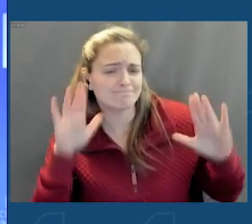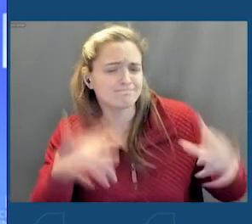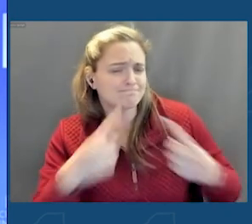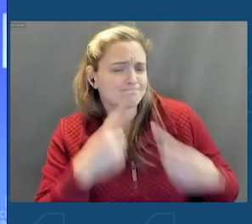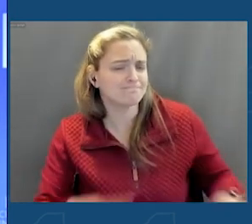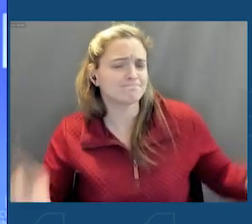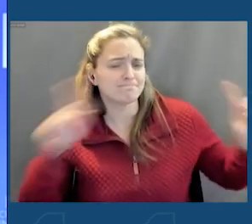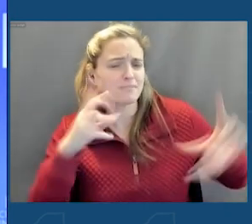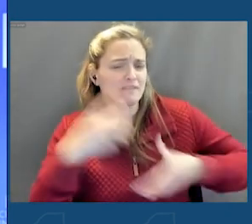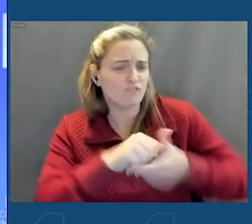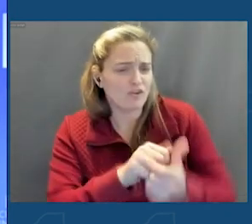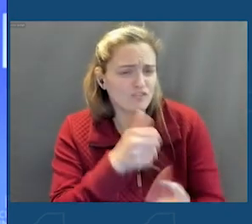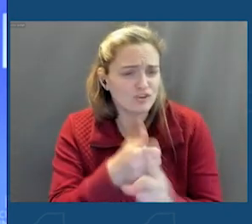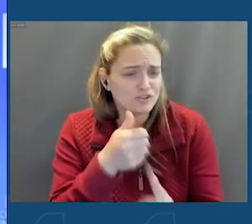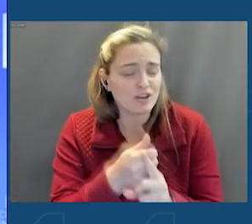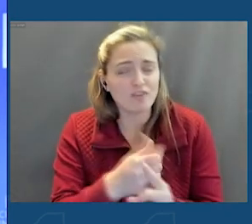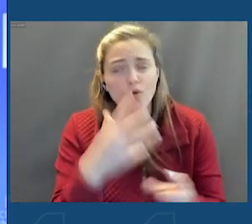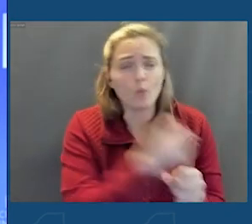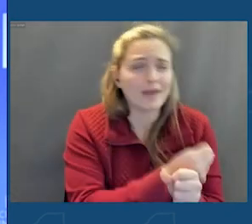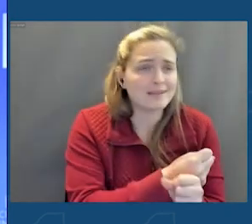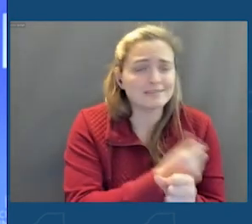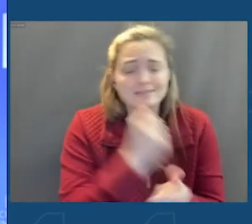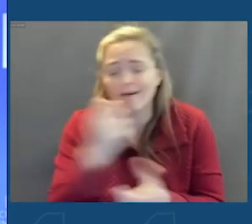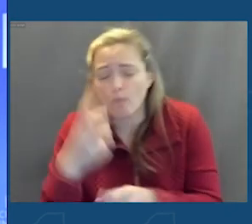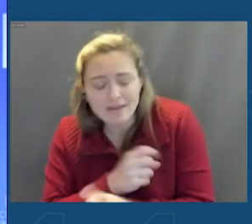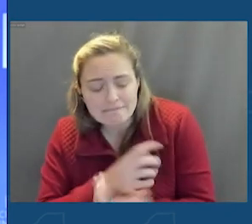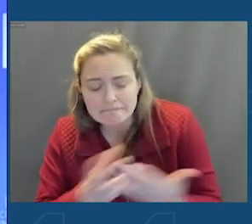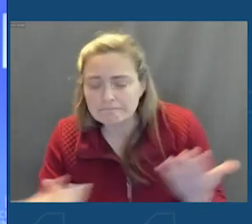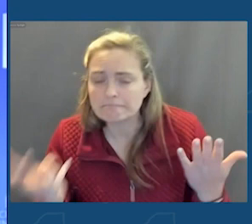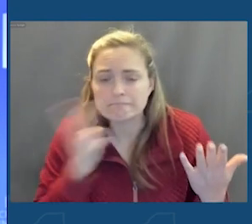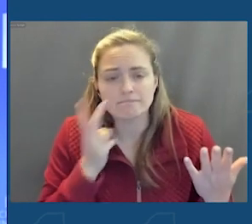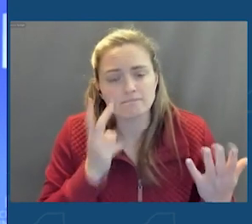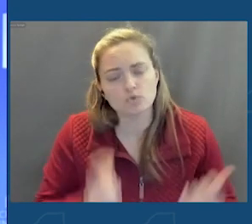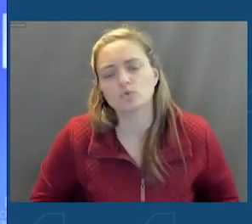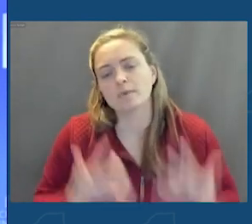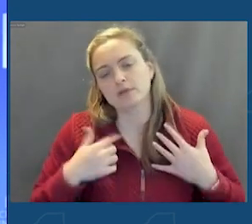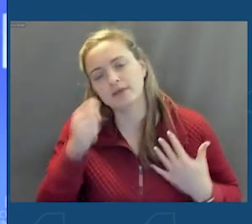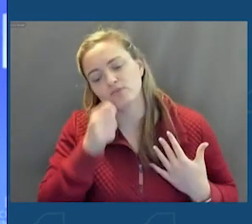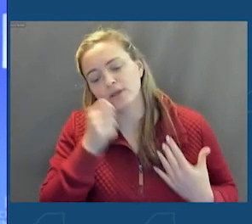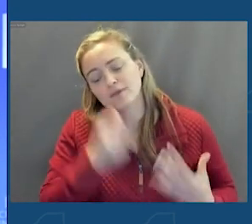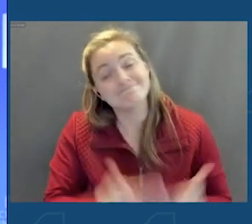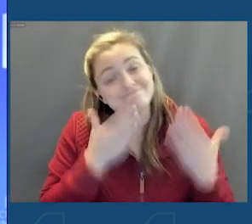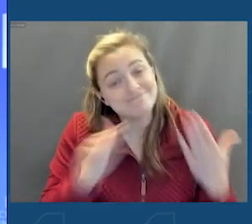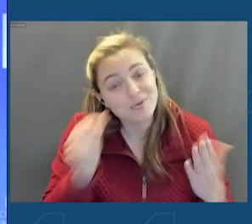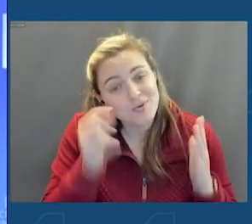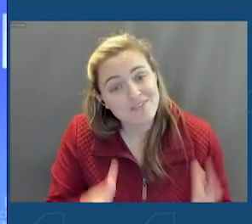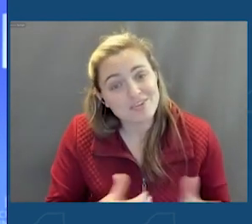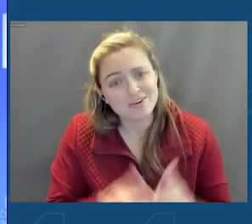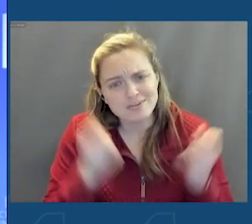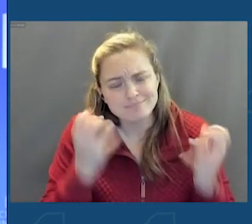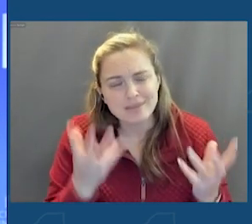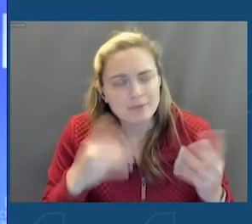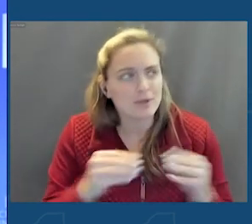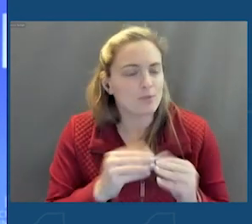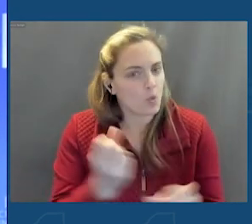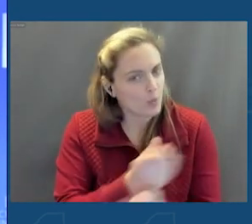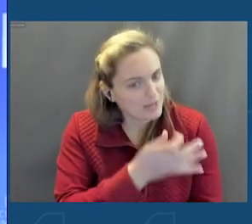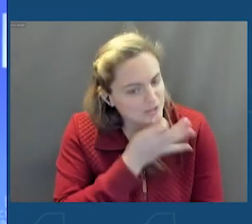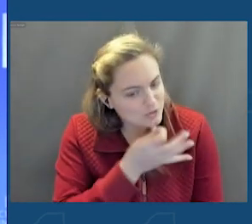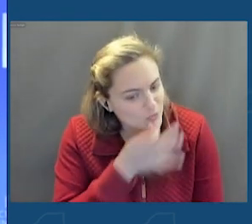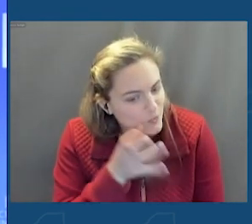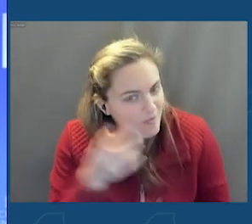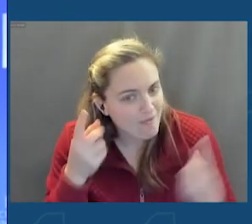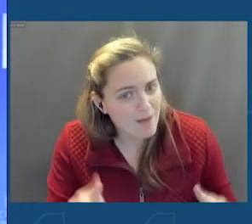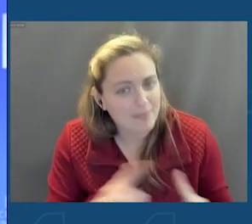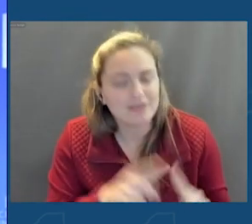arena, the wins and losses. So that is something that inspires me every day. Thank you, Governor, and many, many more wins to come. And on that front, speaking